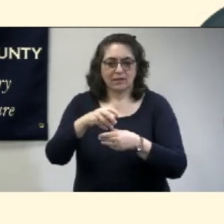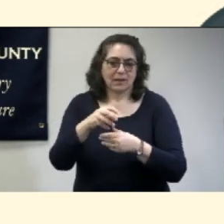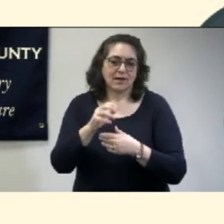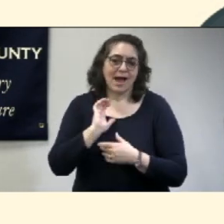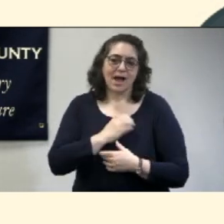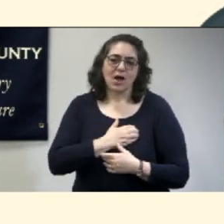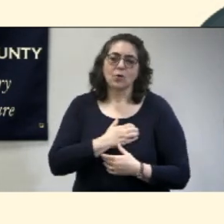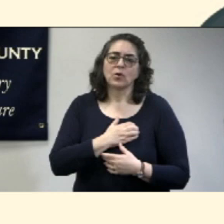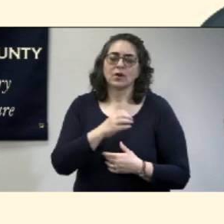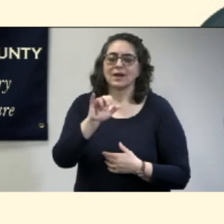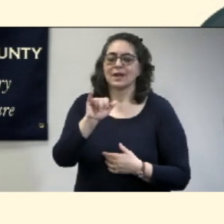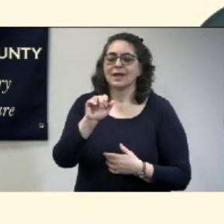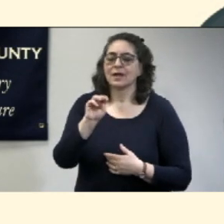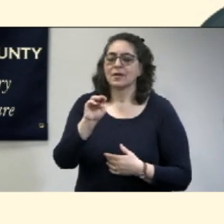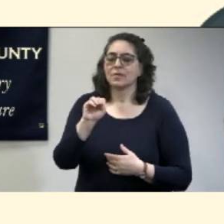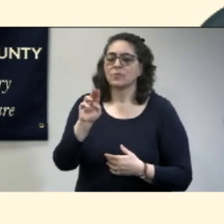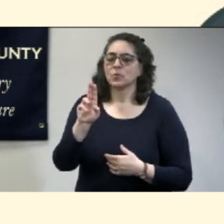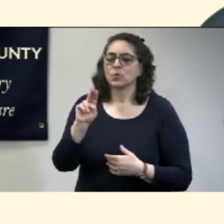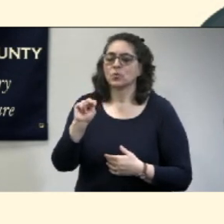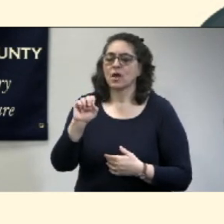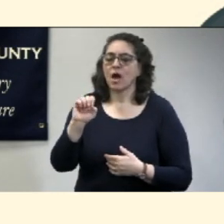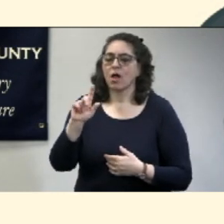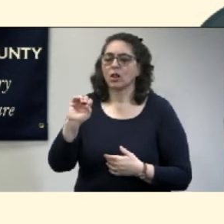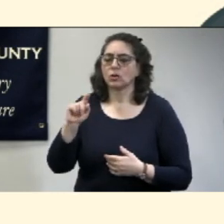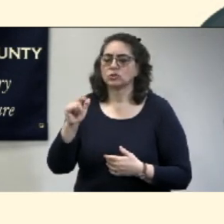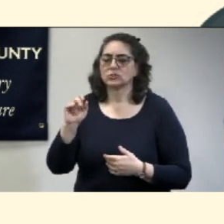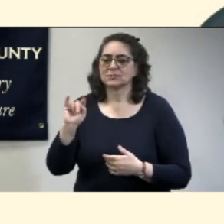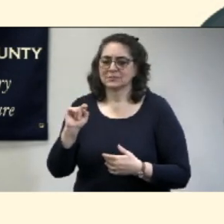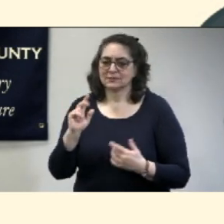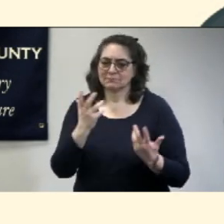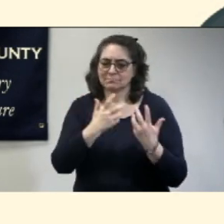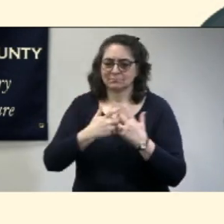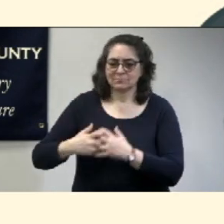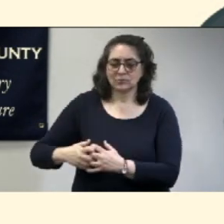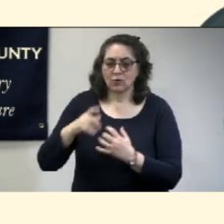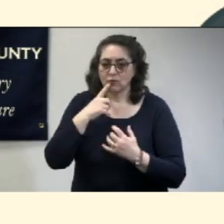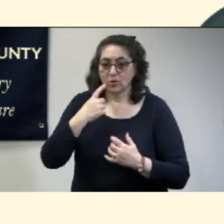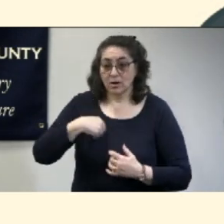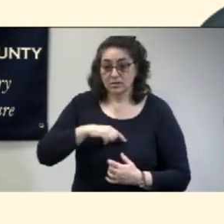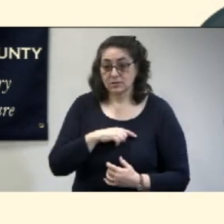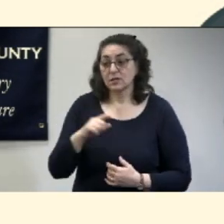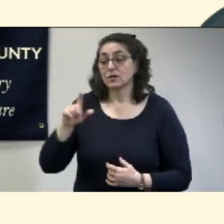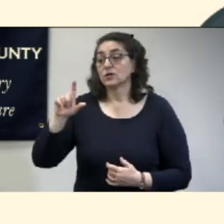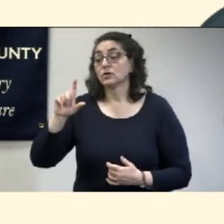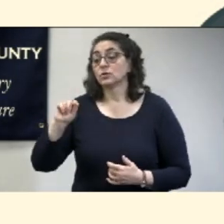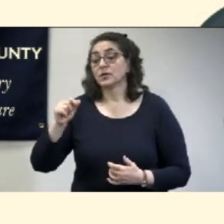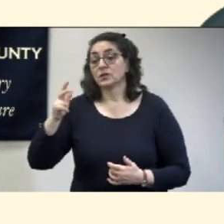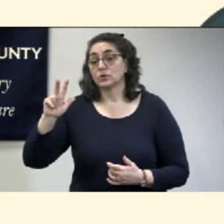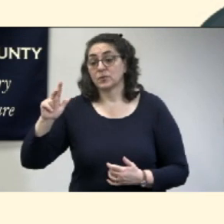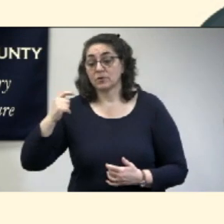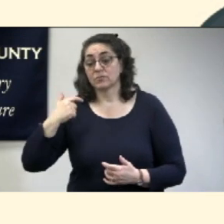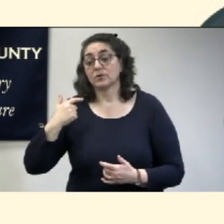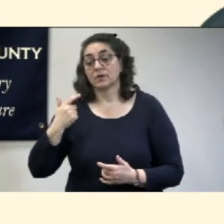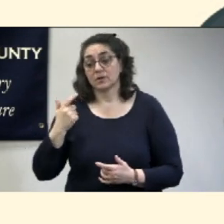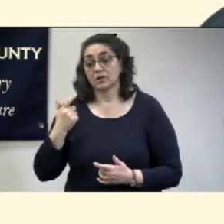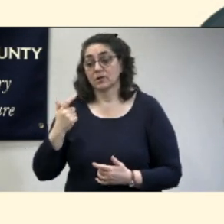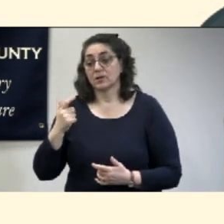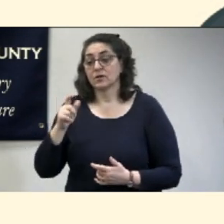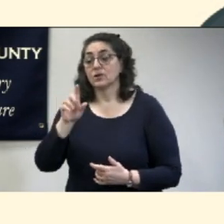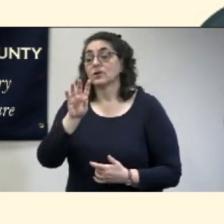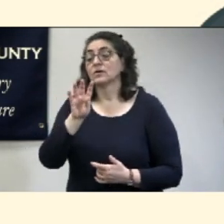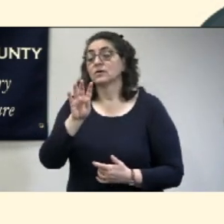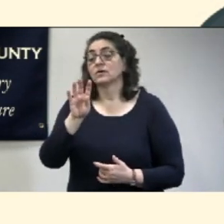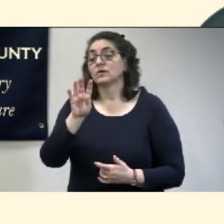us. But I also wanted to bring to your attention, in 2023, 49 residents of Passaic County died from